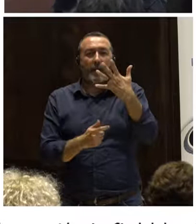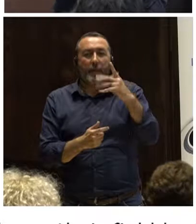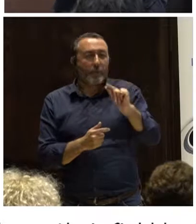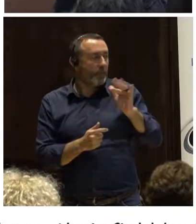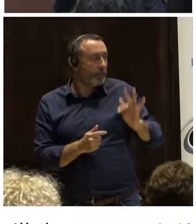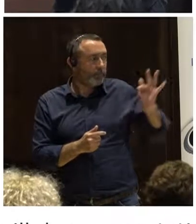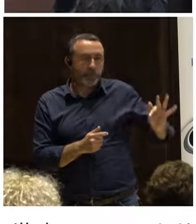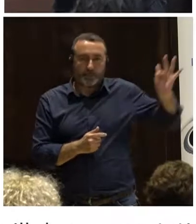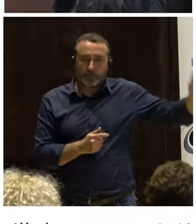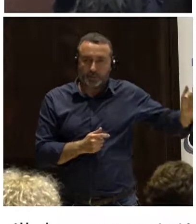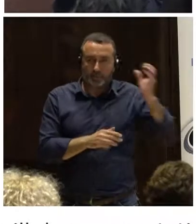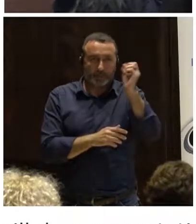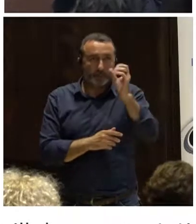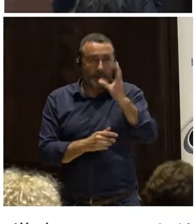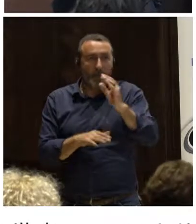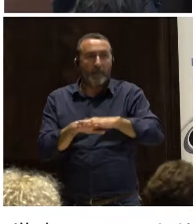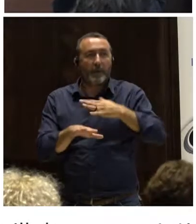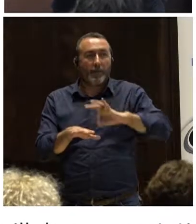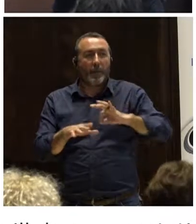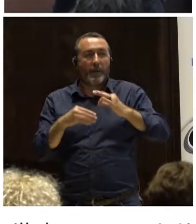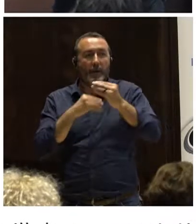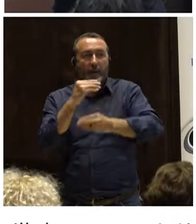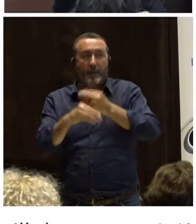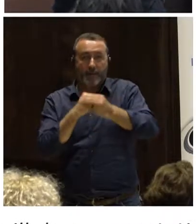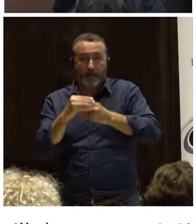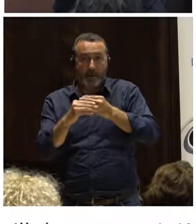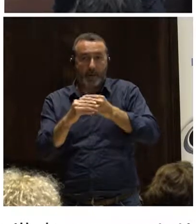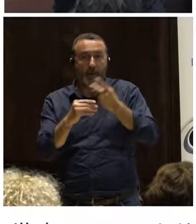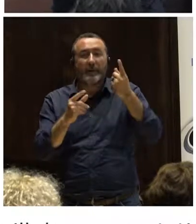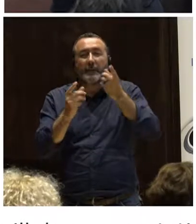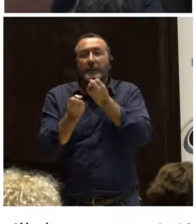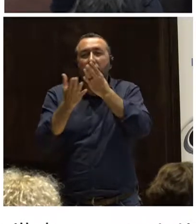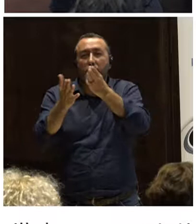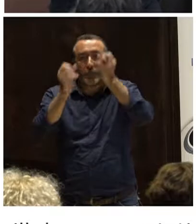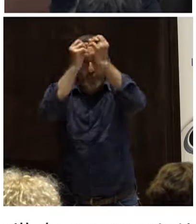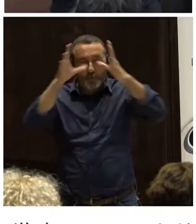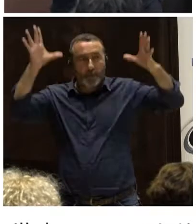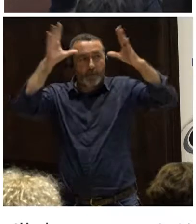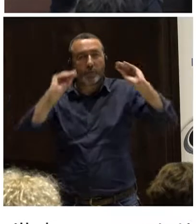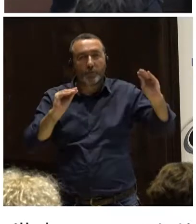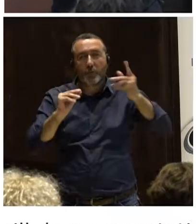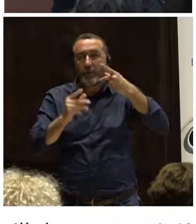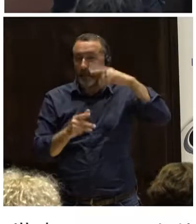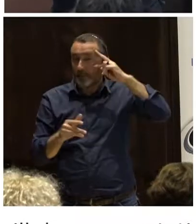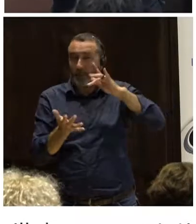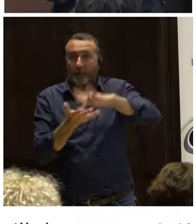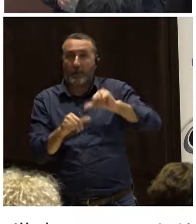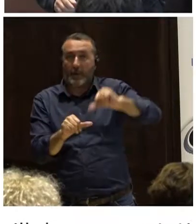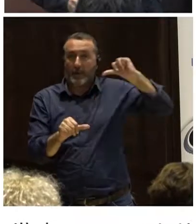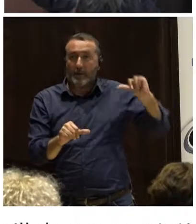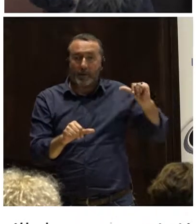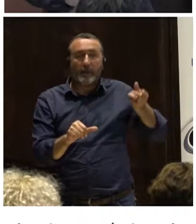a short idea of their experience and their ideas, and after that we will discuss